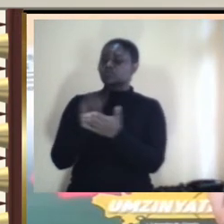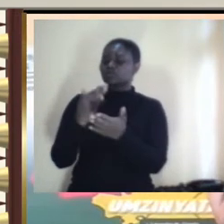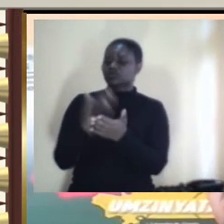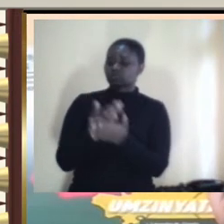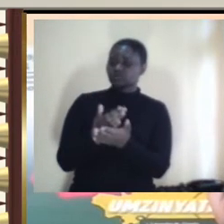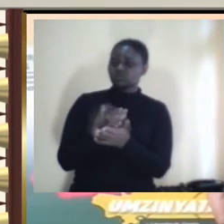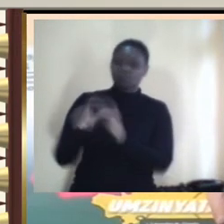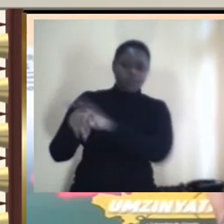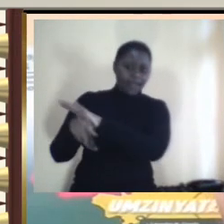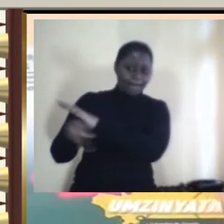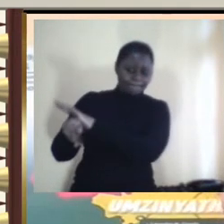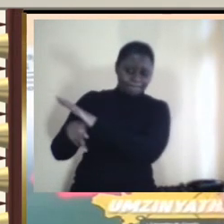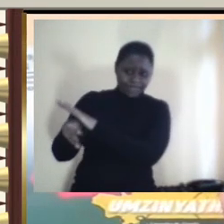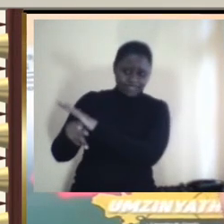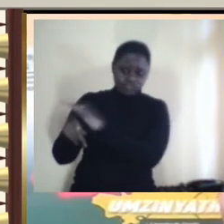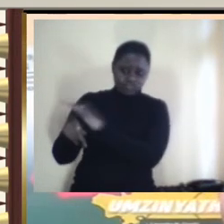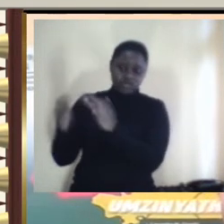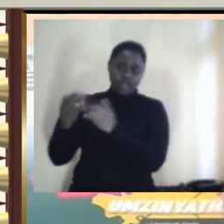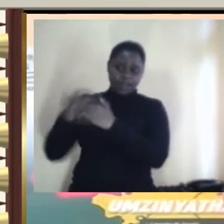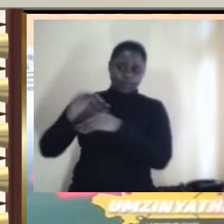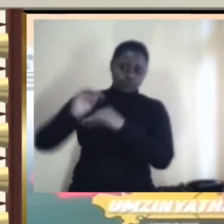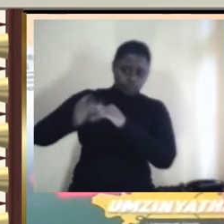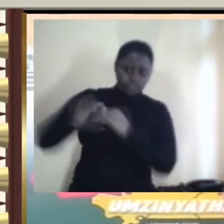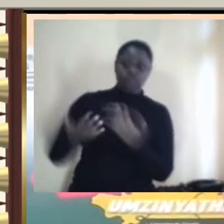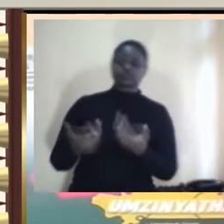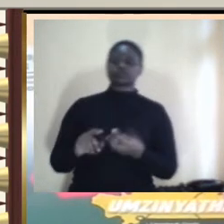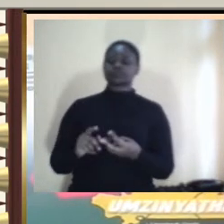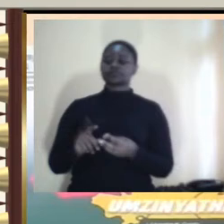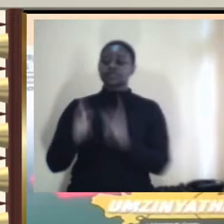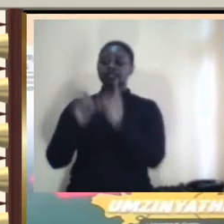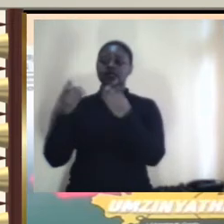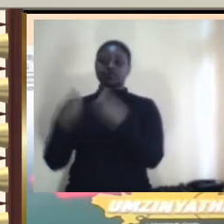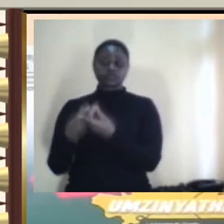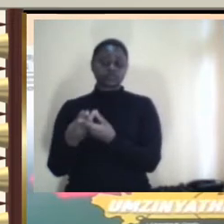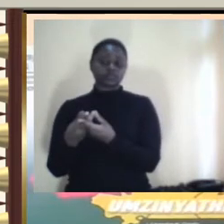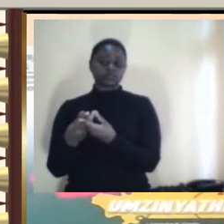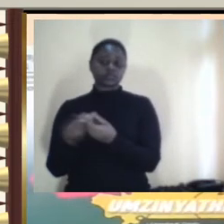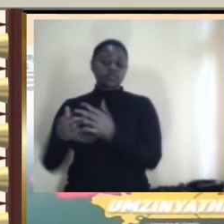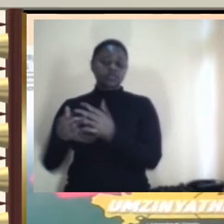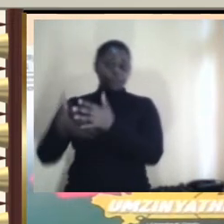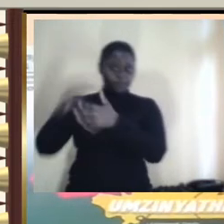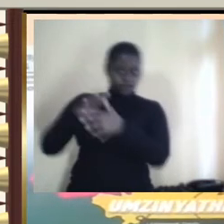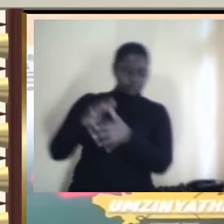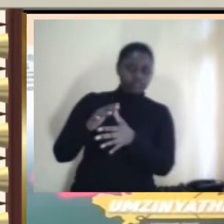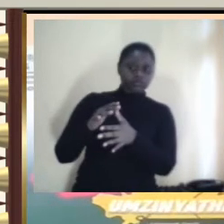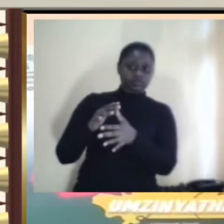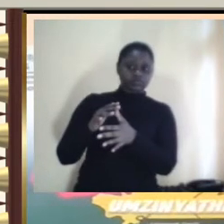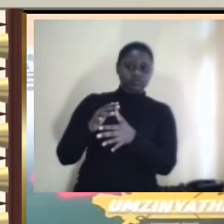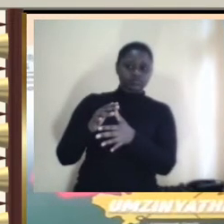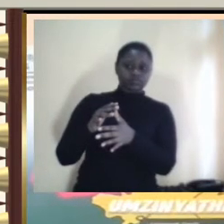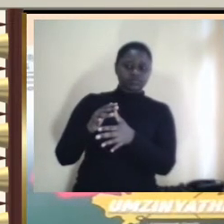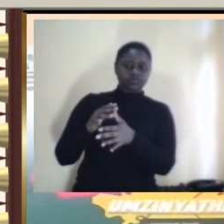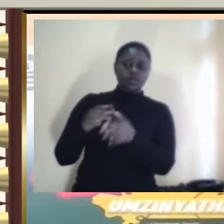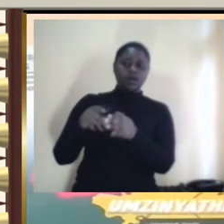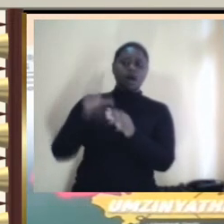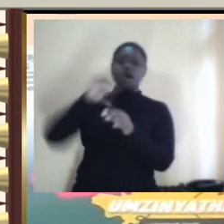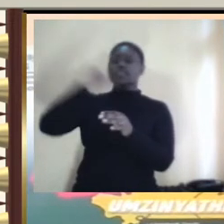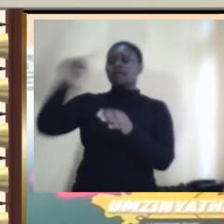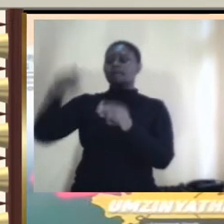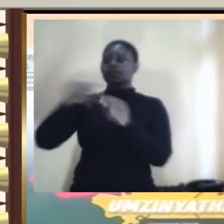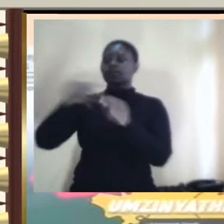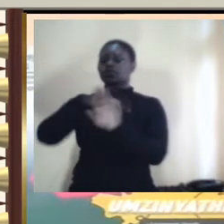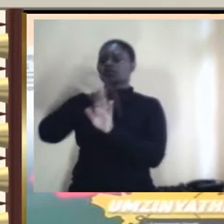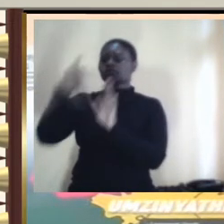animal and crops protection. Department thus prioritizes fencing projects